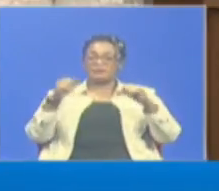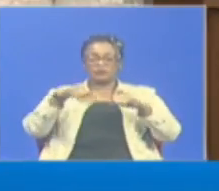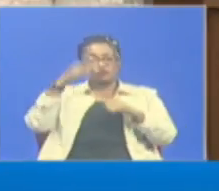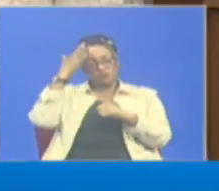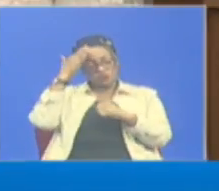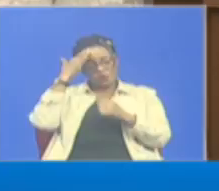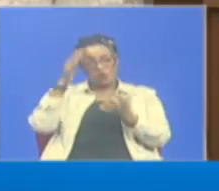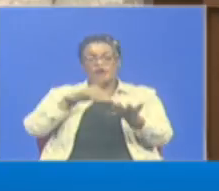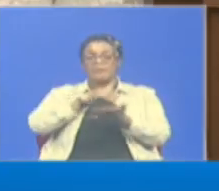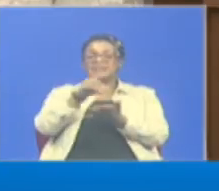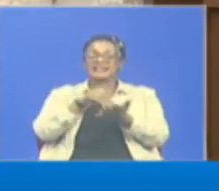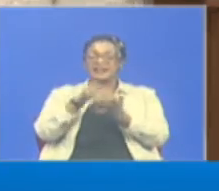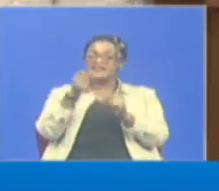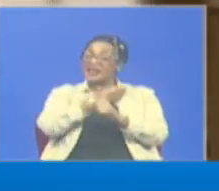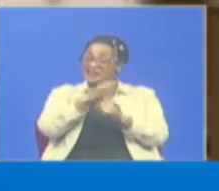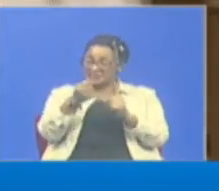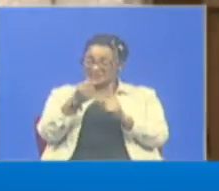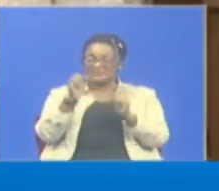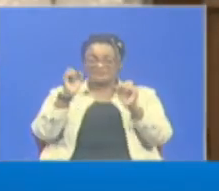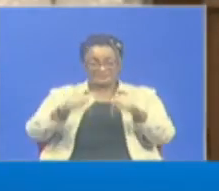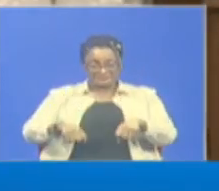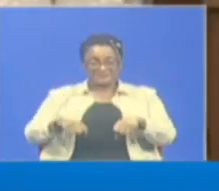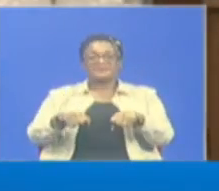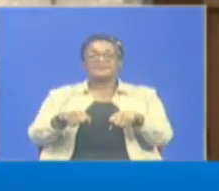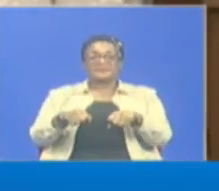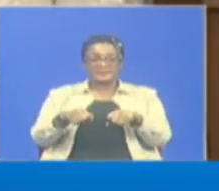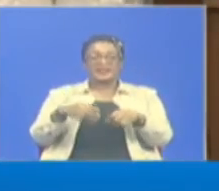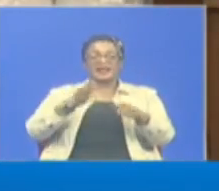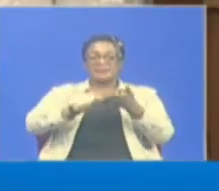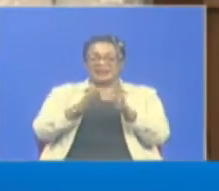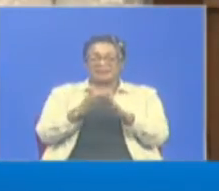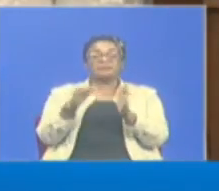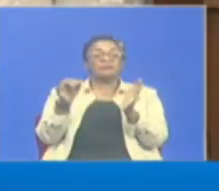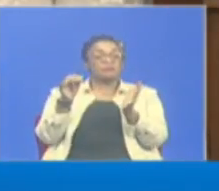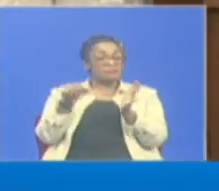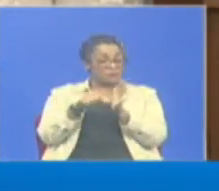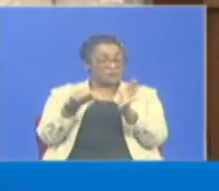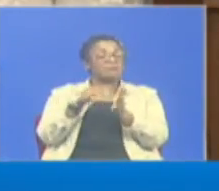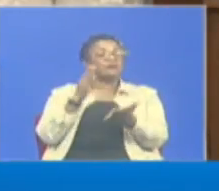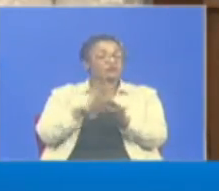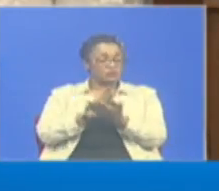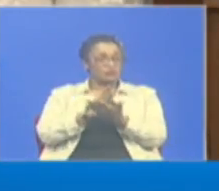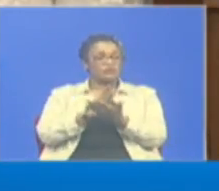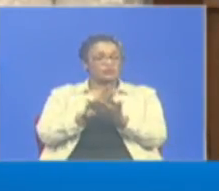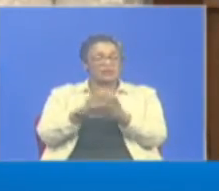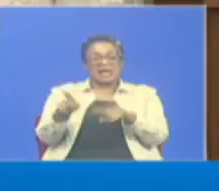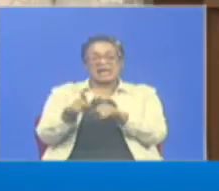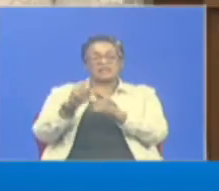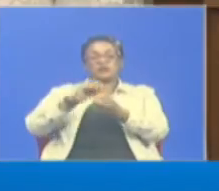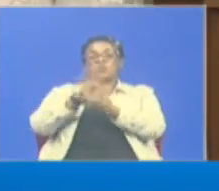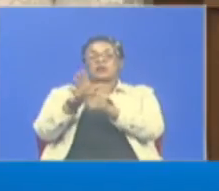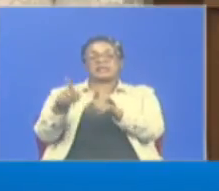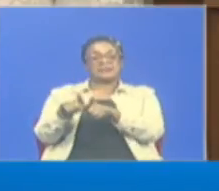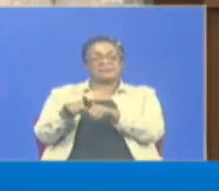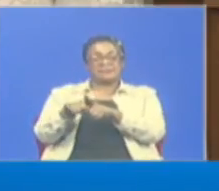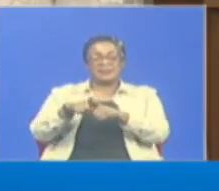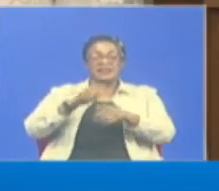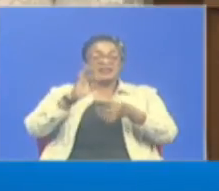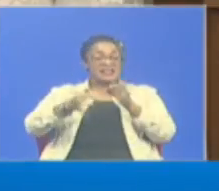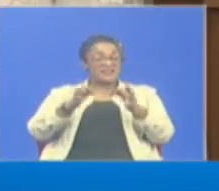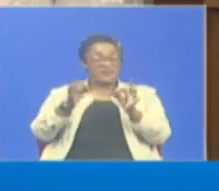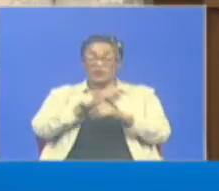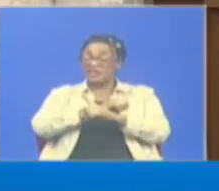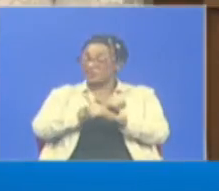domestic violence, much as it is also become a pandemic, as maybe the corona. And if we don't, in